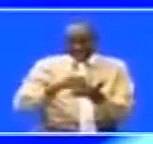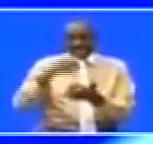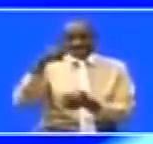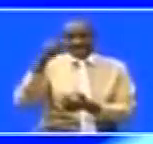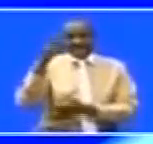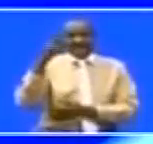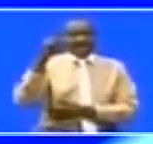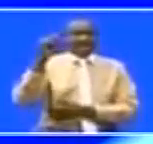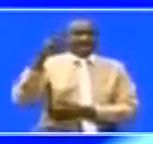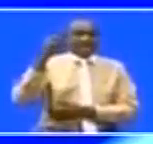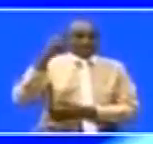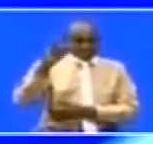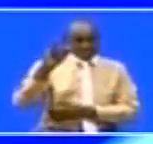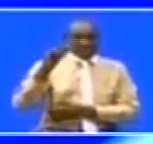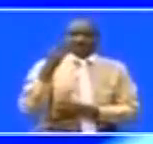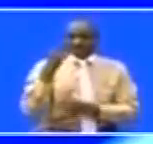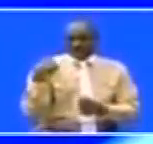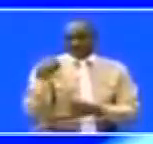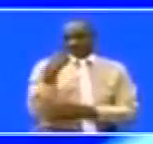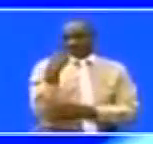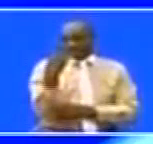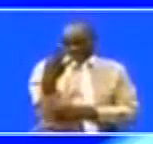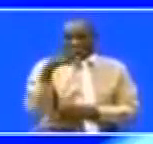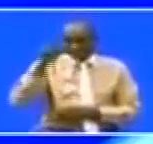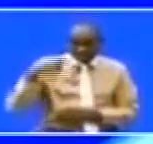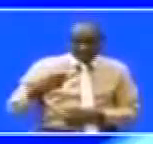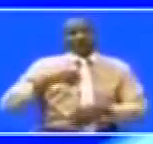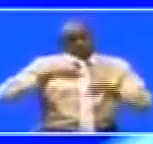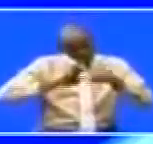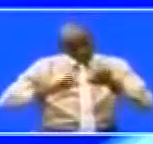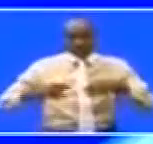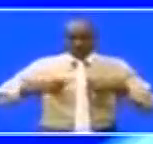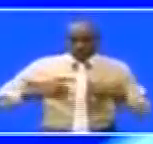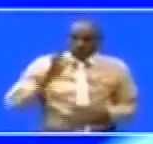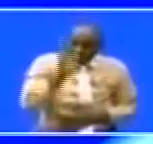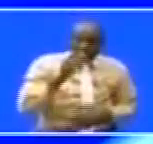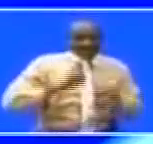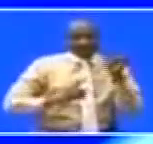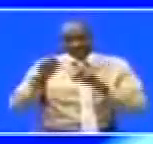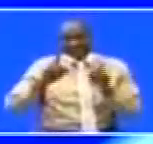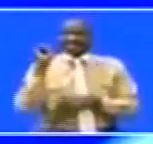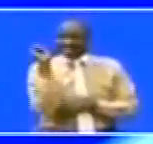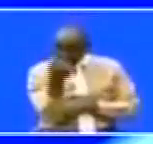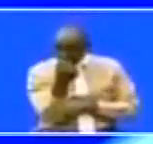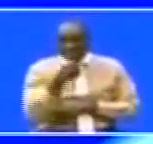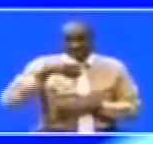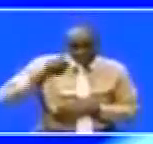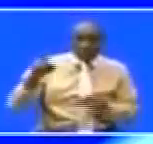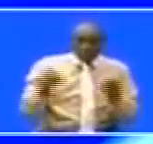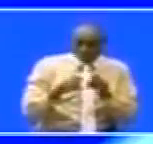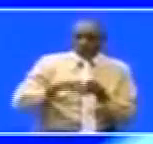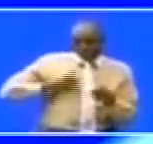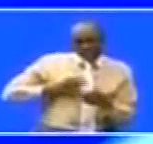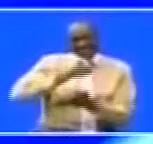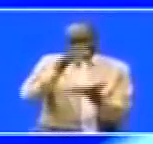Kangemi. The group has been tasked with designing the attire the Pope will wear during his tour of the country, an undertaking the men and women at the